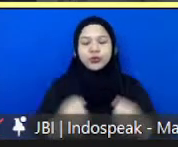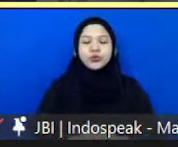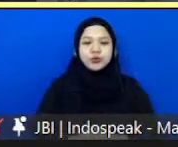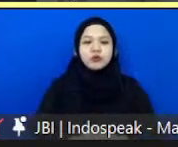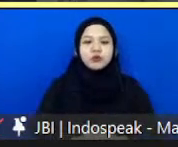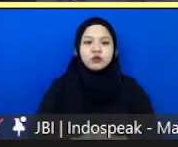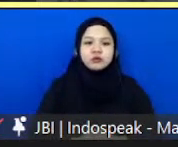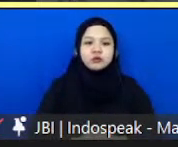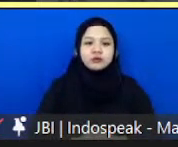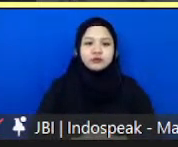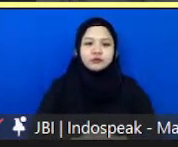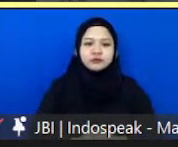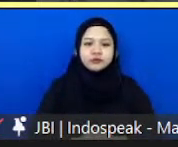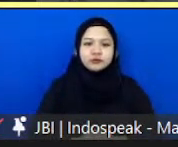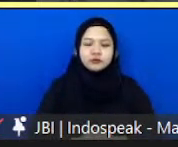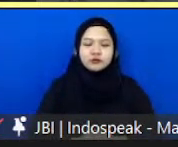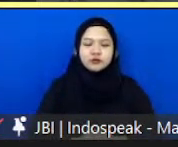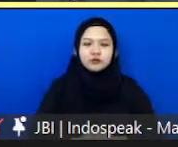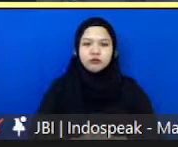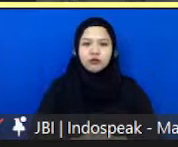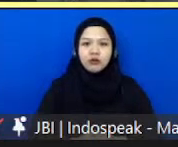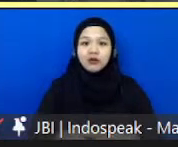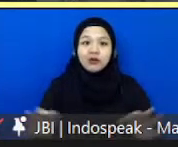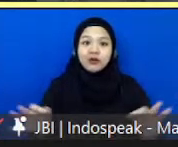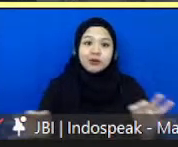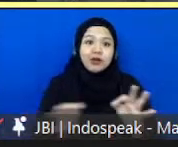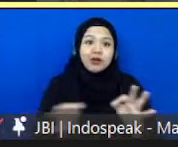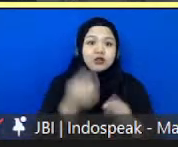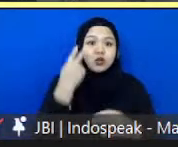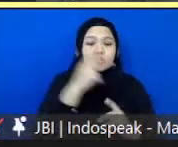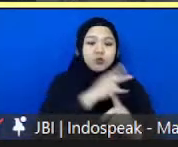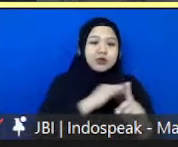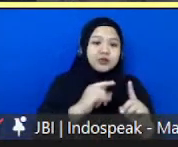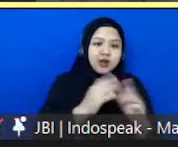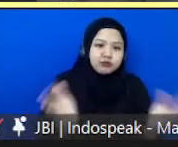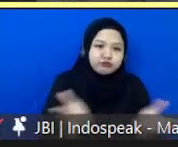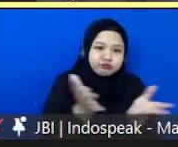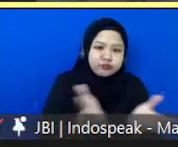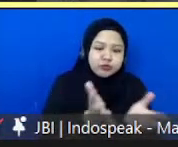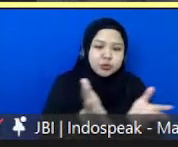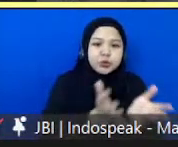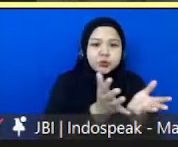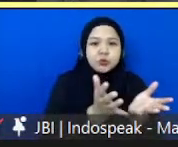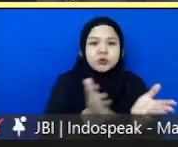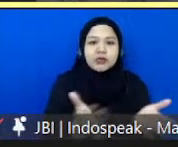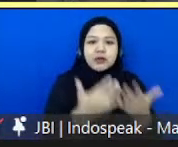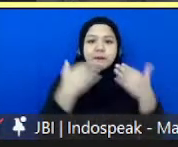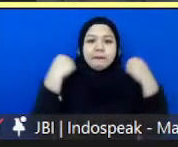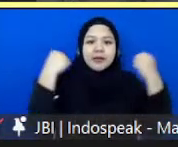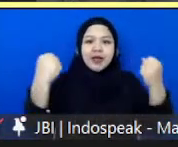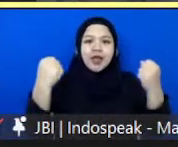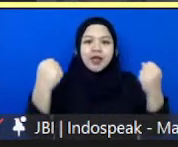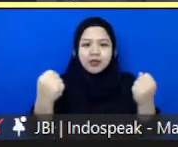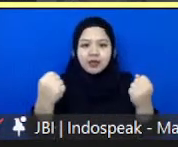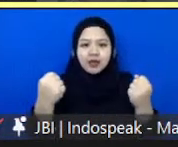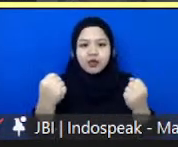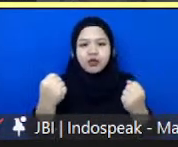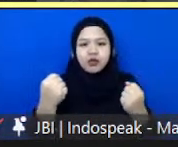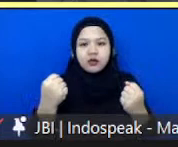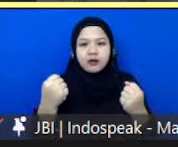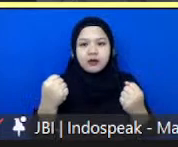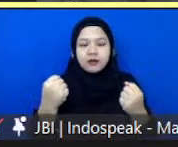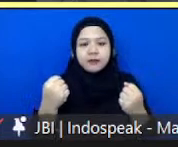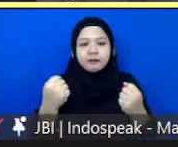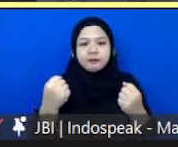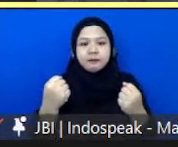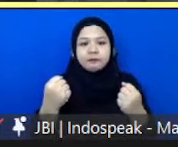That approach to empower the community also is taken, stretched